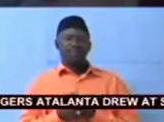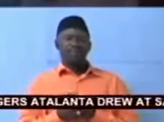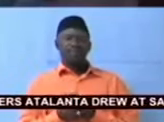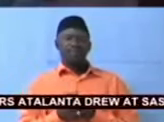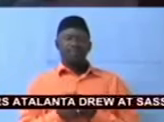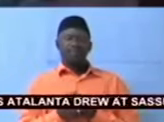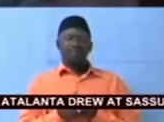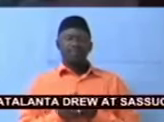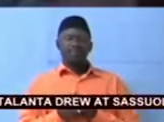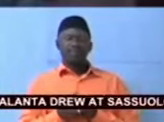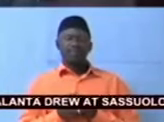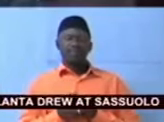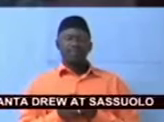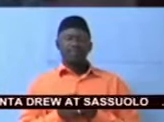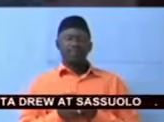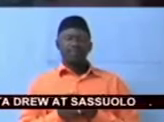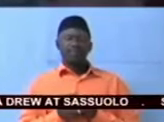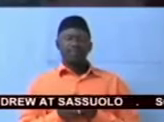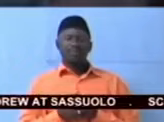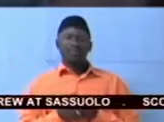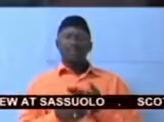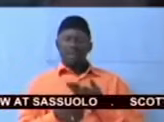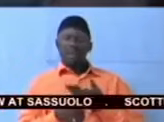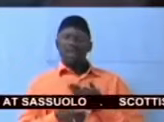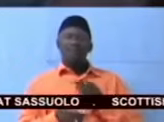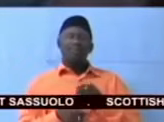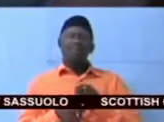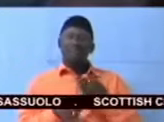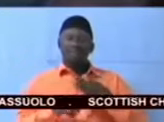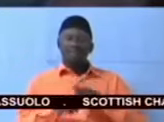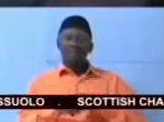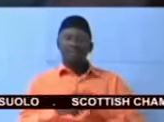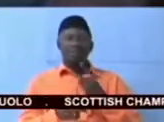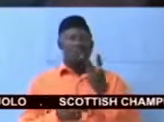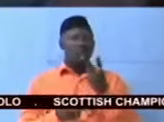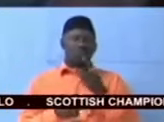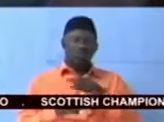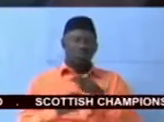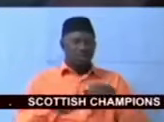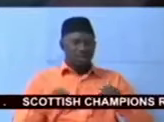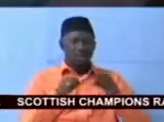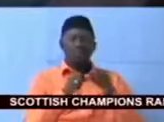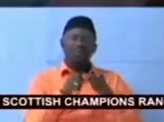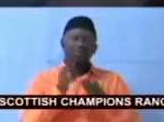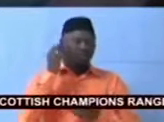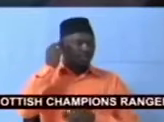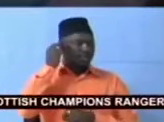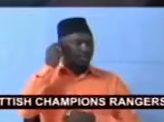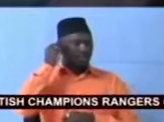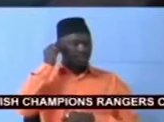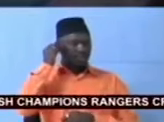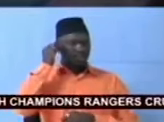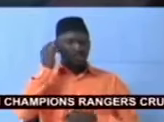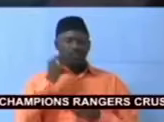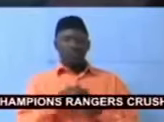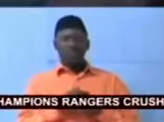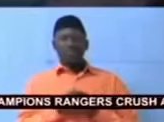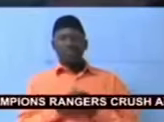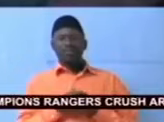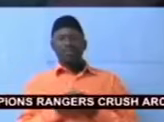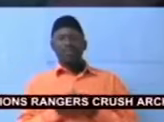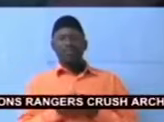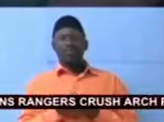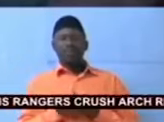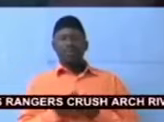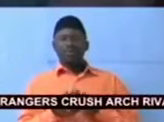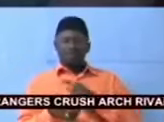matter territorial and personal jurisdiction. Ci lool nak moy ñaari fan yi nga xamne non lañ tuddu non. And so they indicated to us that they intended to proceed